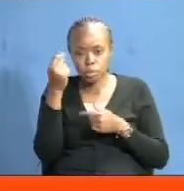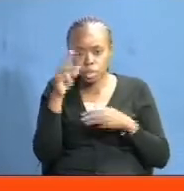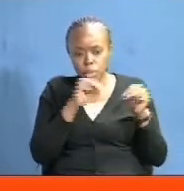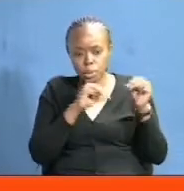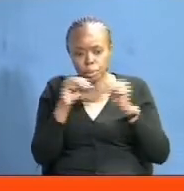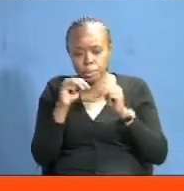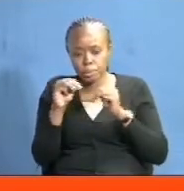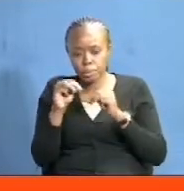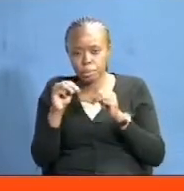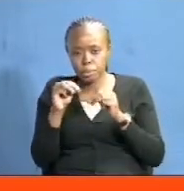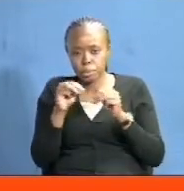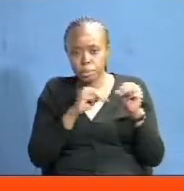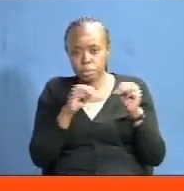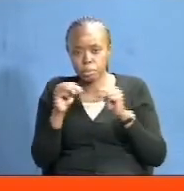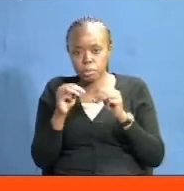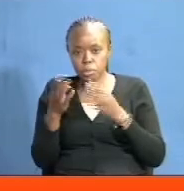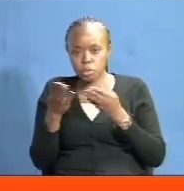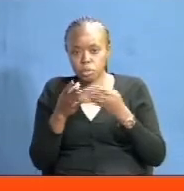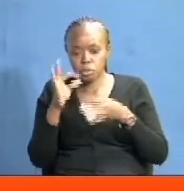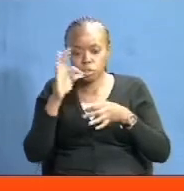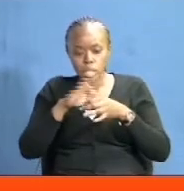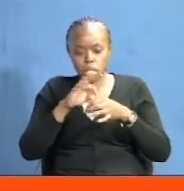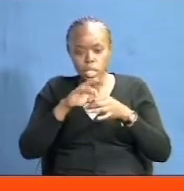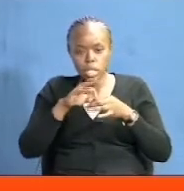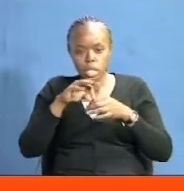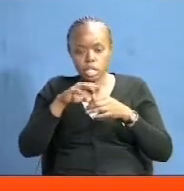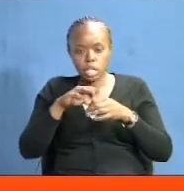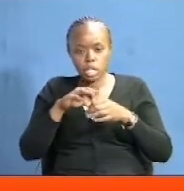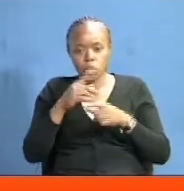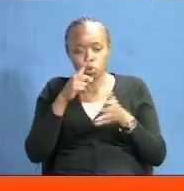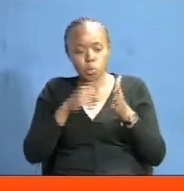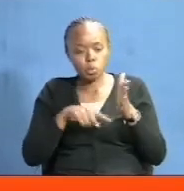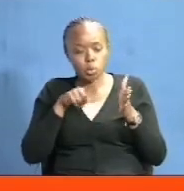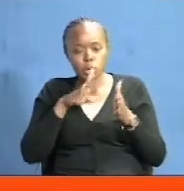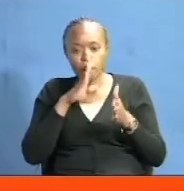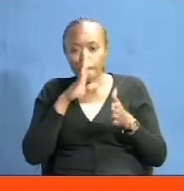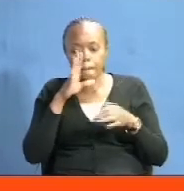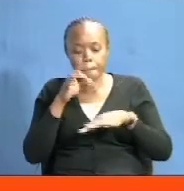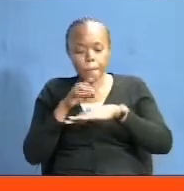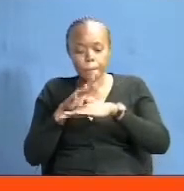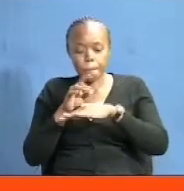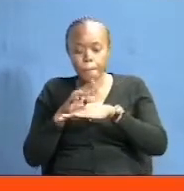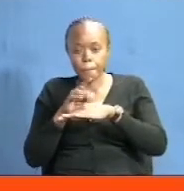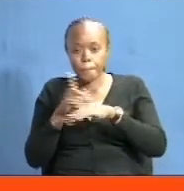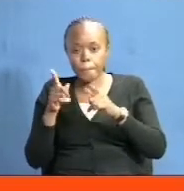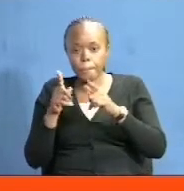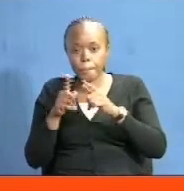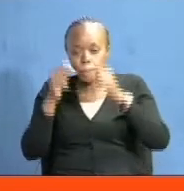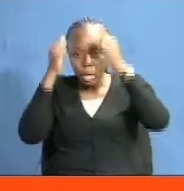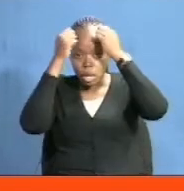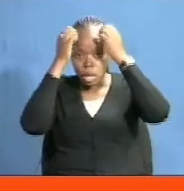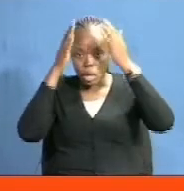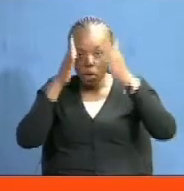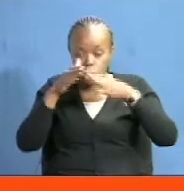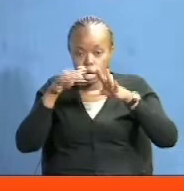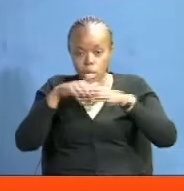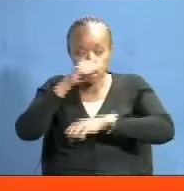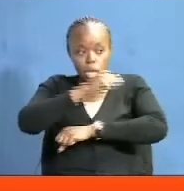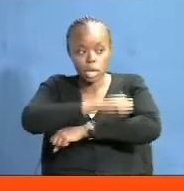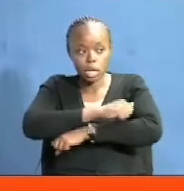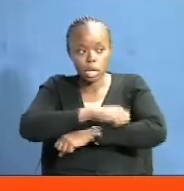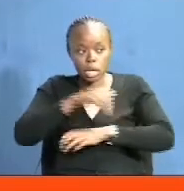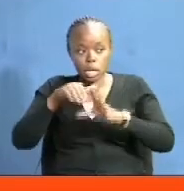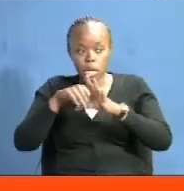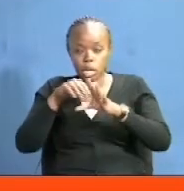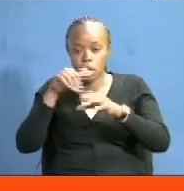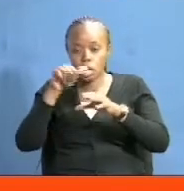to in the school elections as well. So what could be your words of advice to students in schools ahead of the